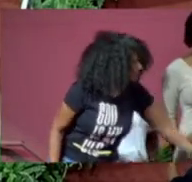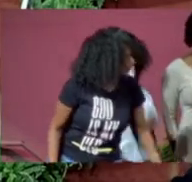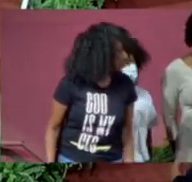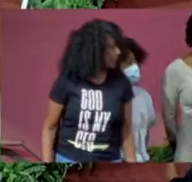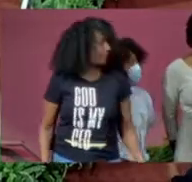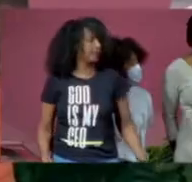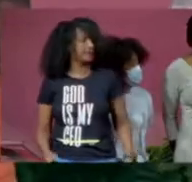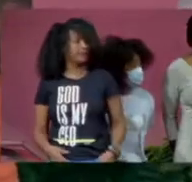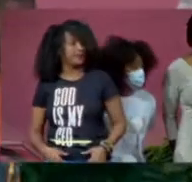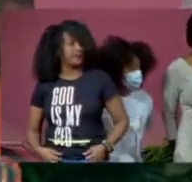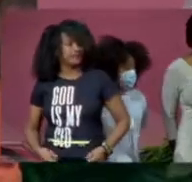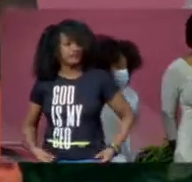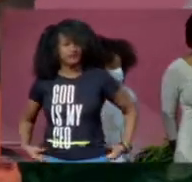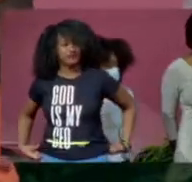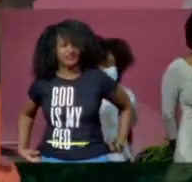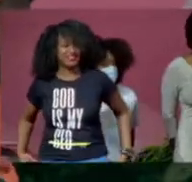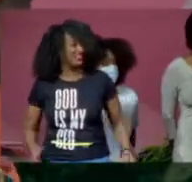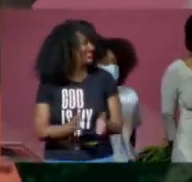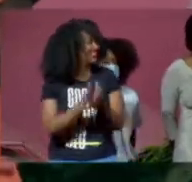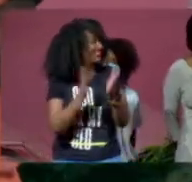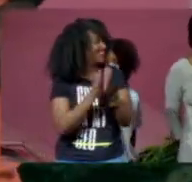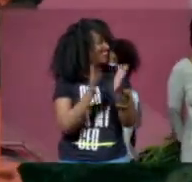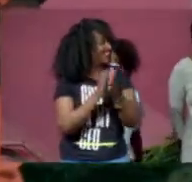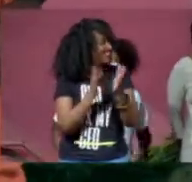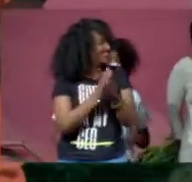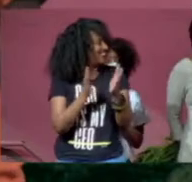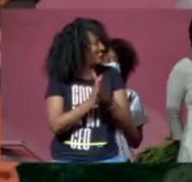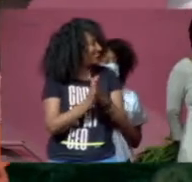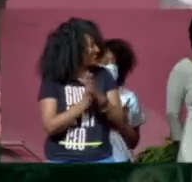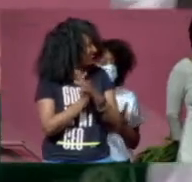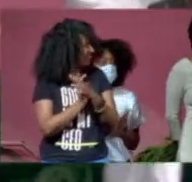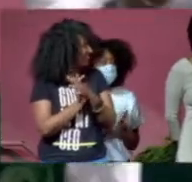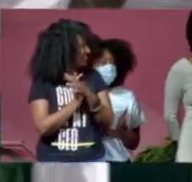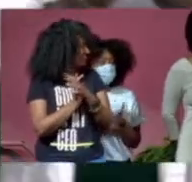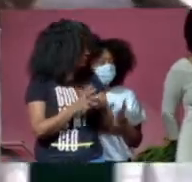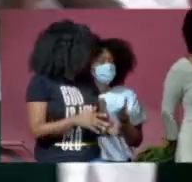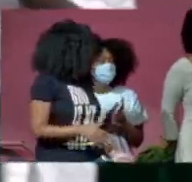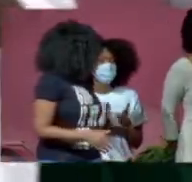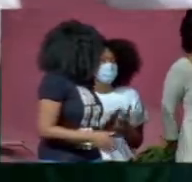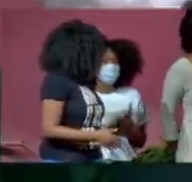Zachary Blair, Kamani Philpotts, and Amber Mitchell. Let the church.